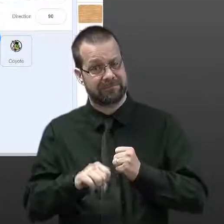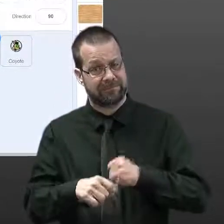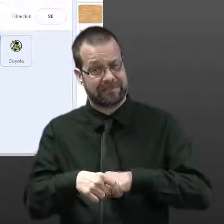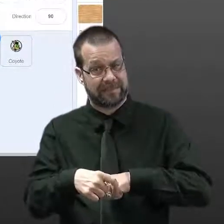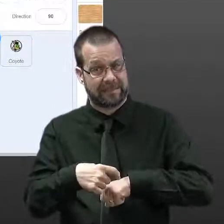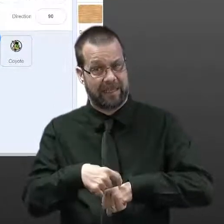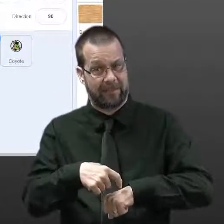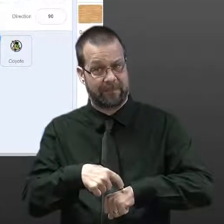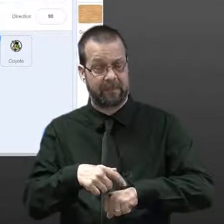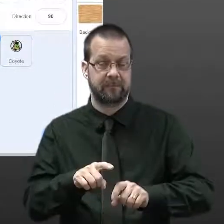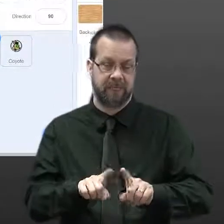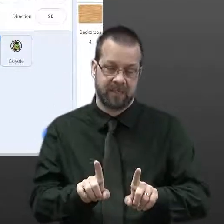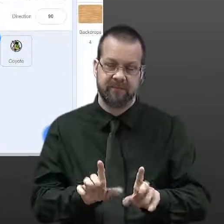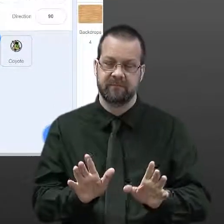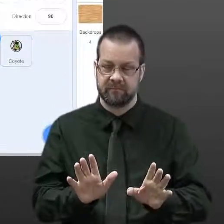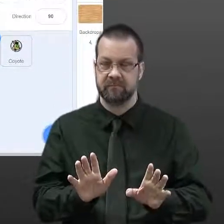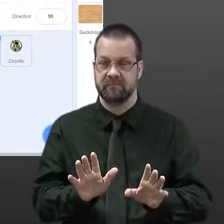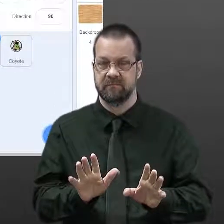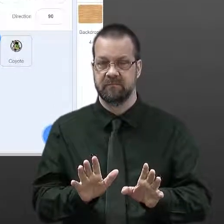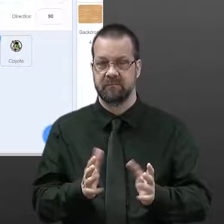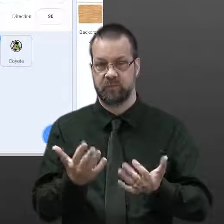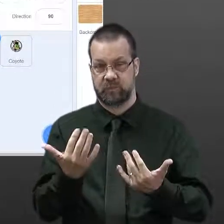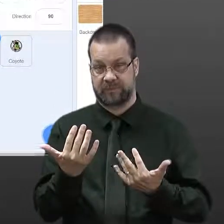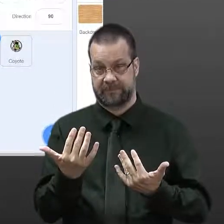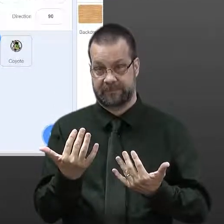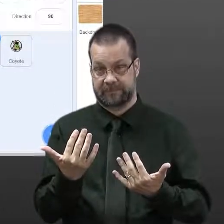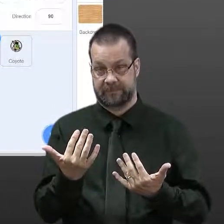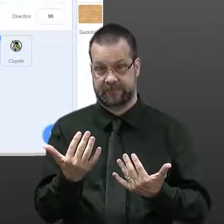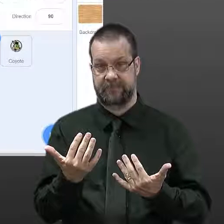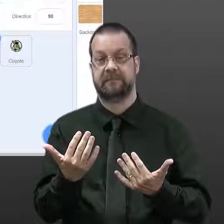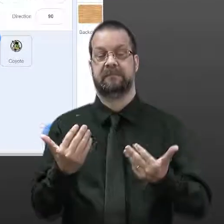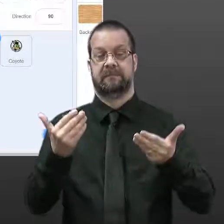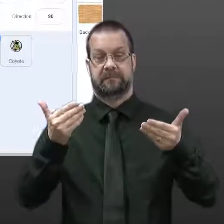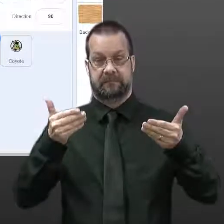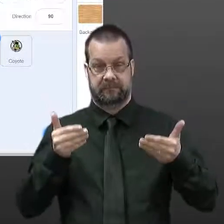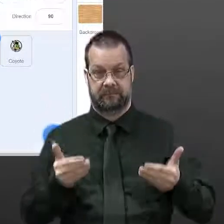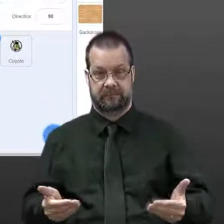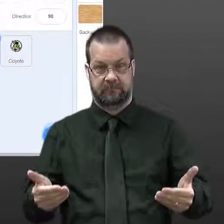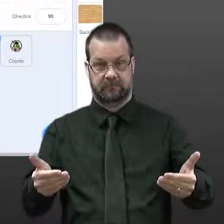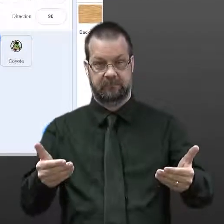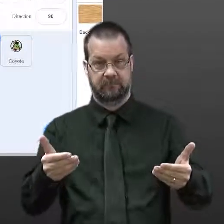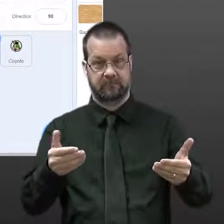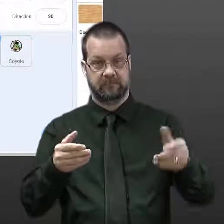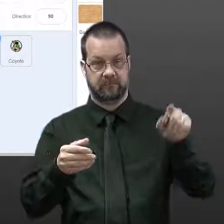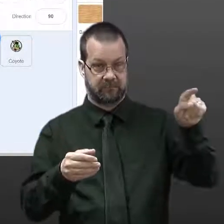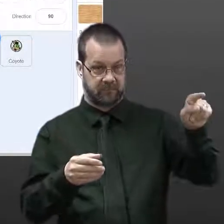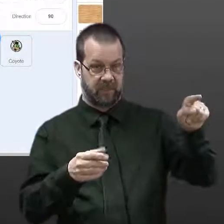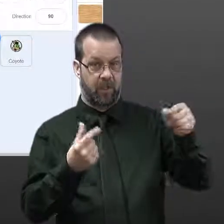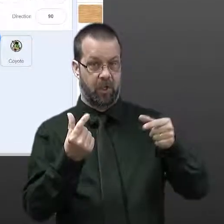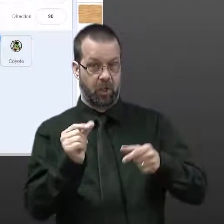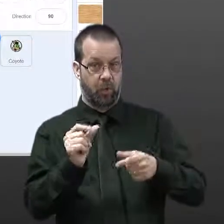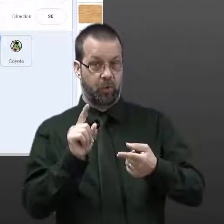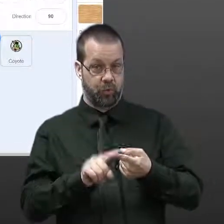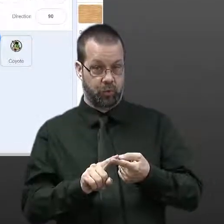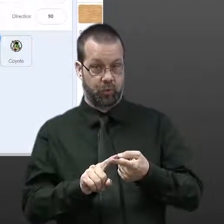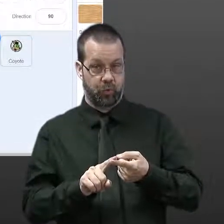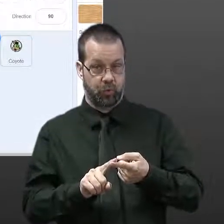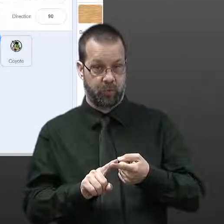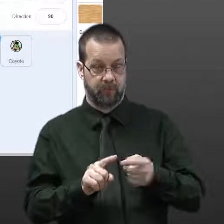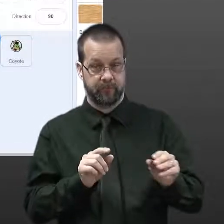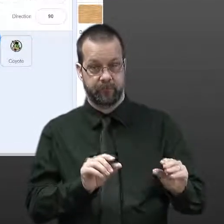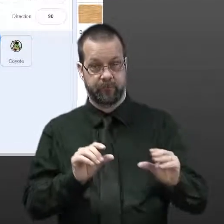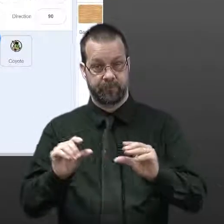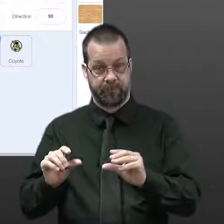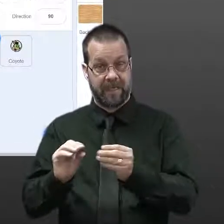of time now, but we will wait a full second, and then we're going to get another one of those go-to blocks.